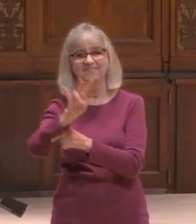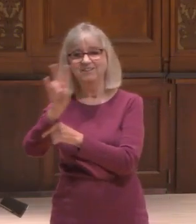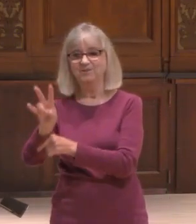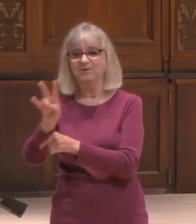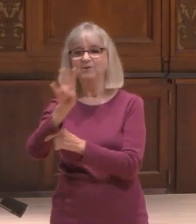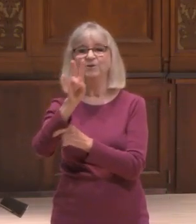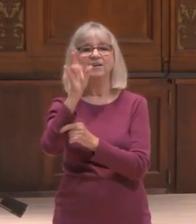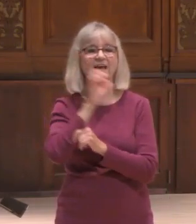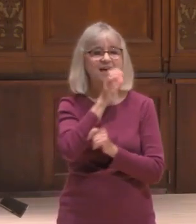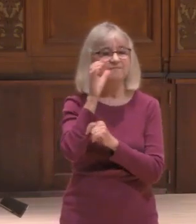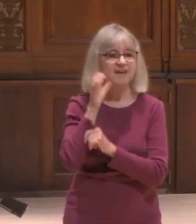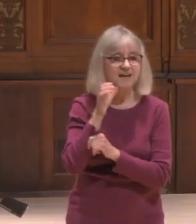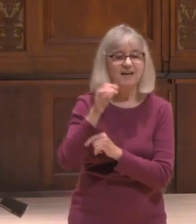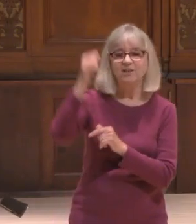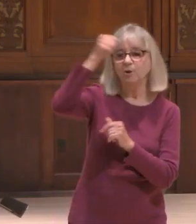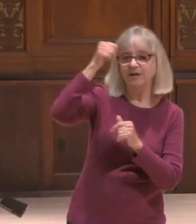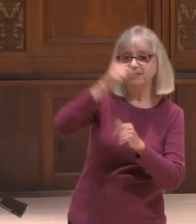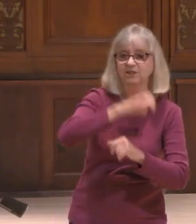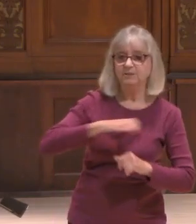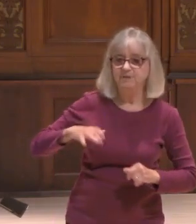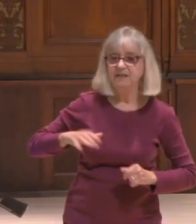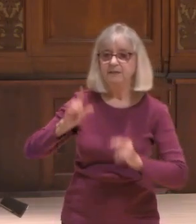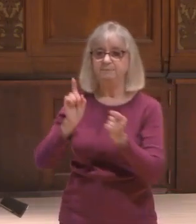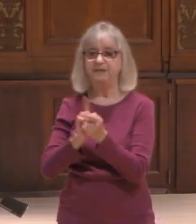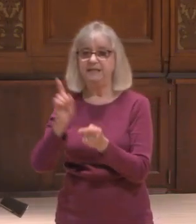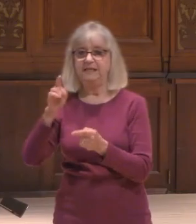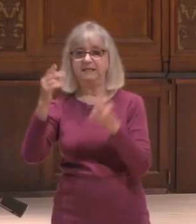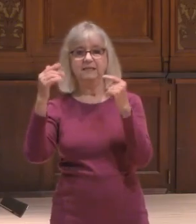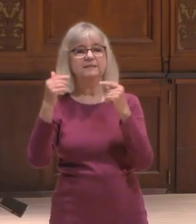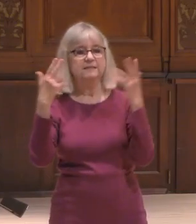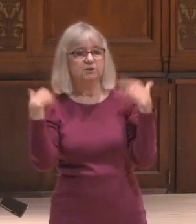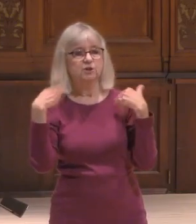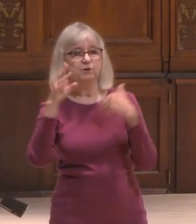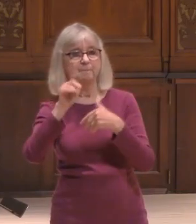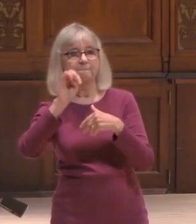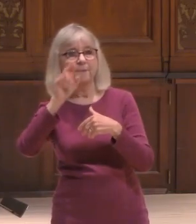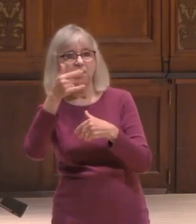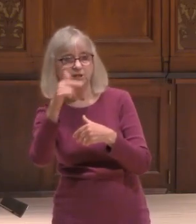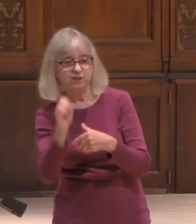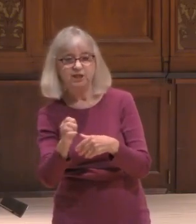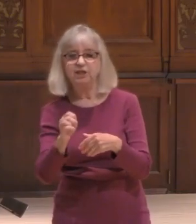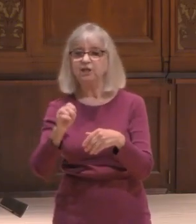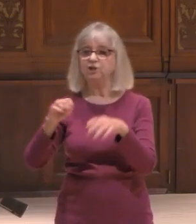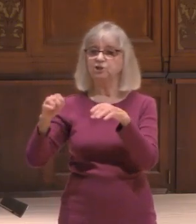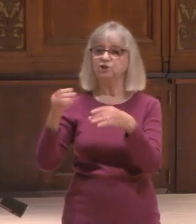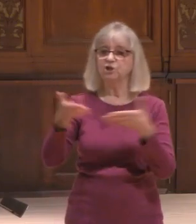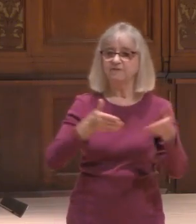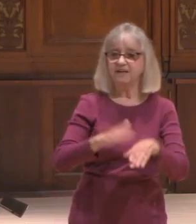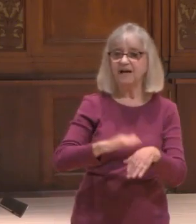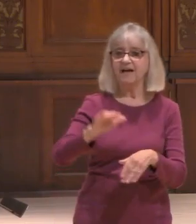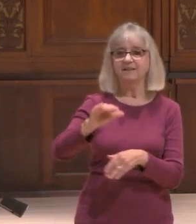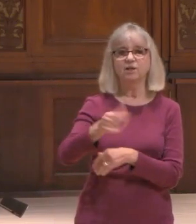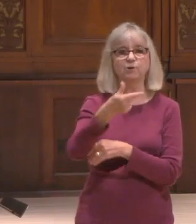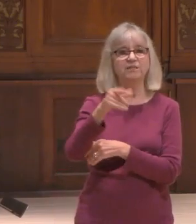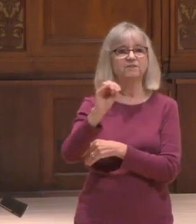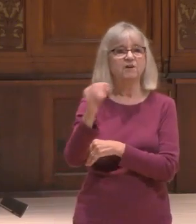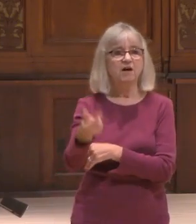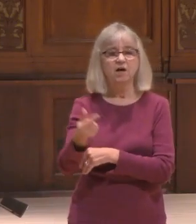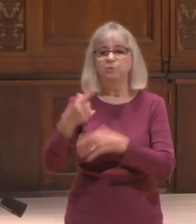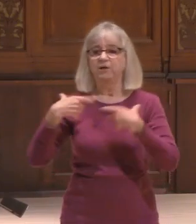committee, meeting Sister Marging, serving on the Grace of God Recovery House Board. So many friends who are like